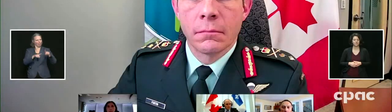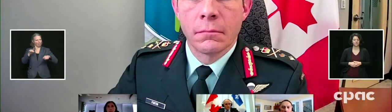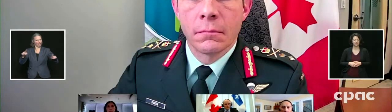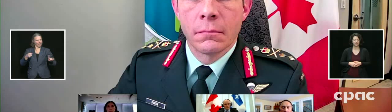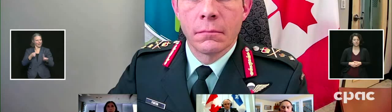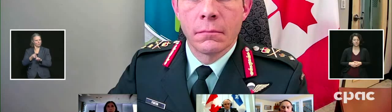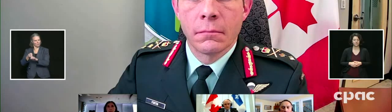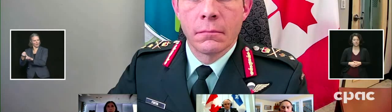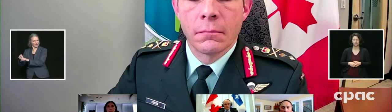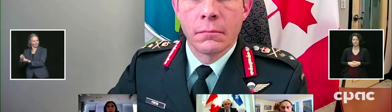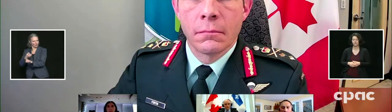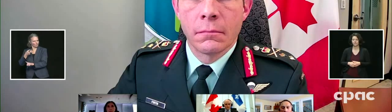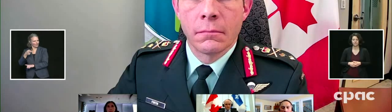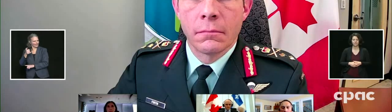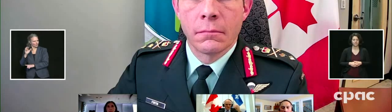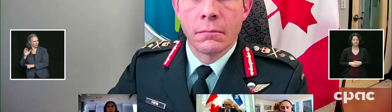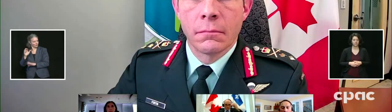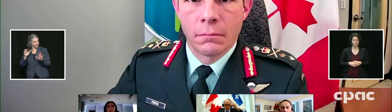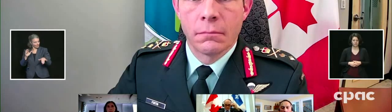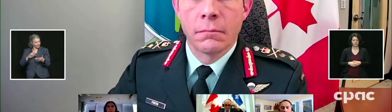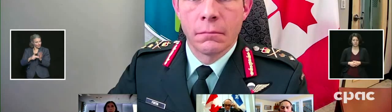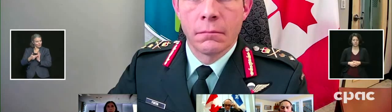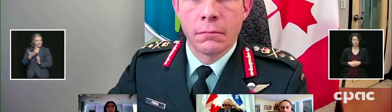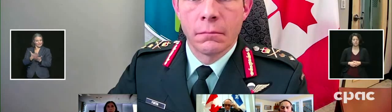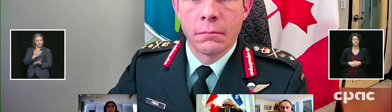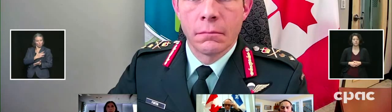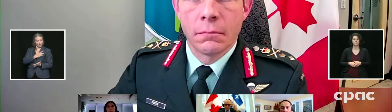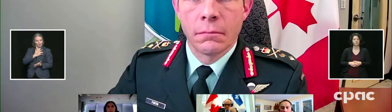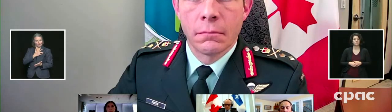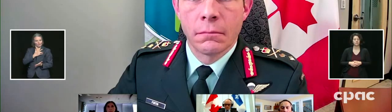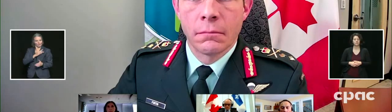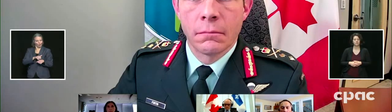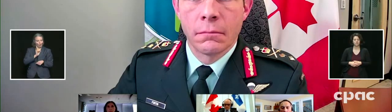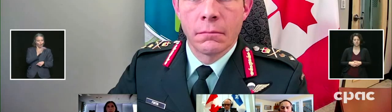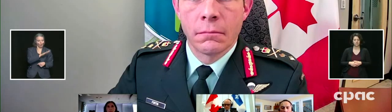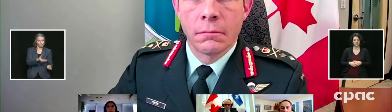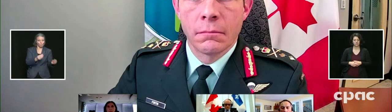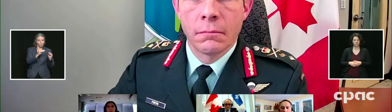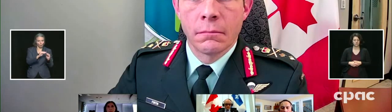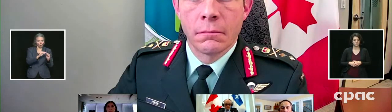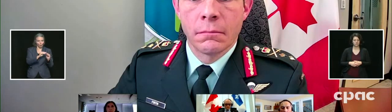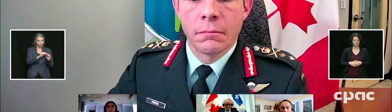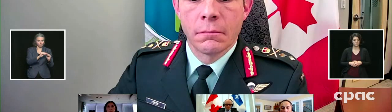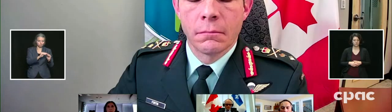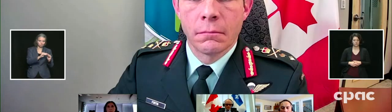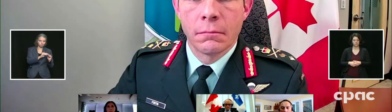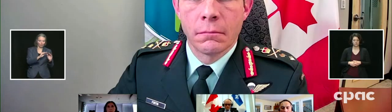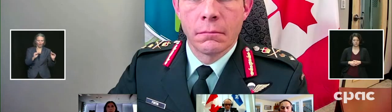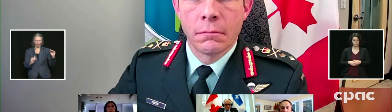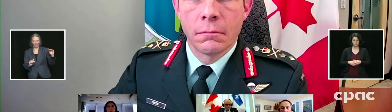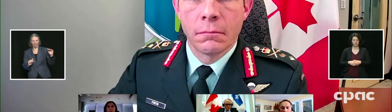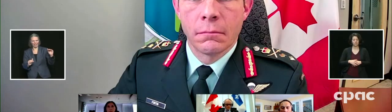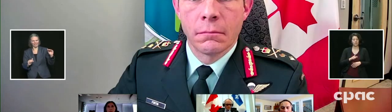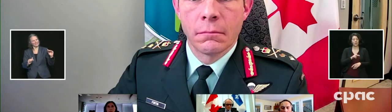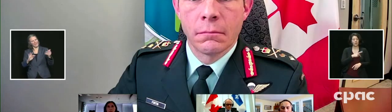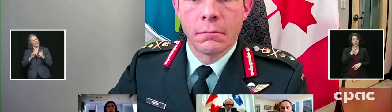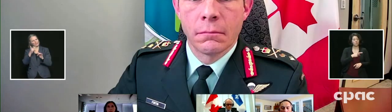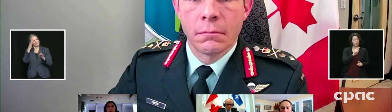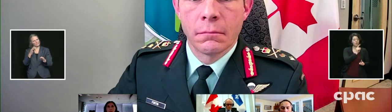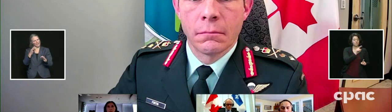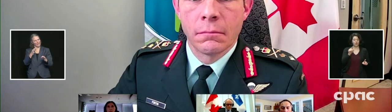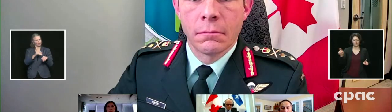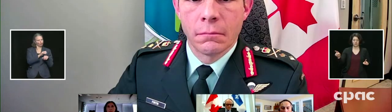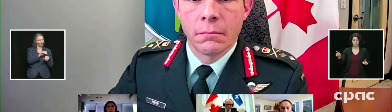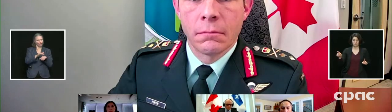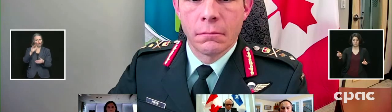Pfizer reduction. Does that mean that some provinces will get a greater per capita share of the vaccines that do arrive? How do you decide who gets more, who